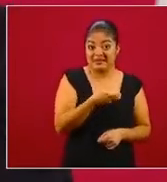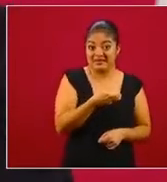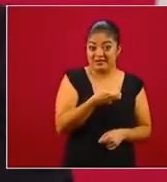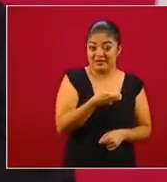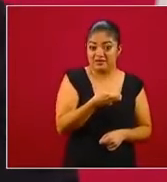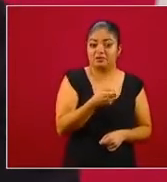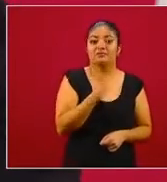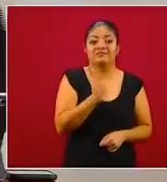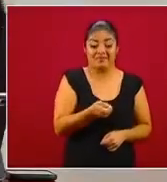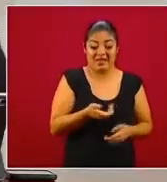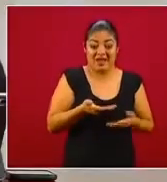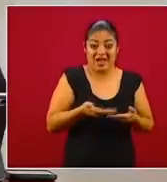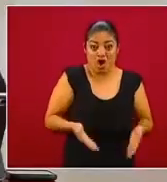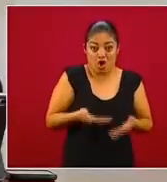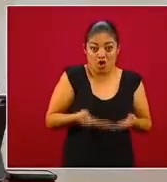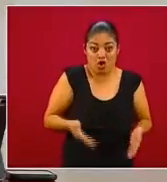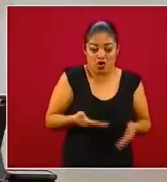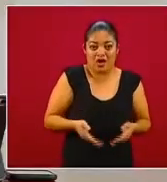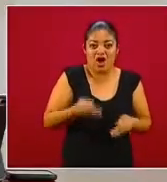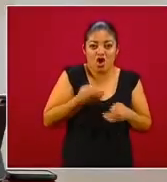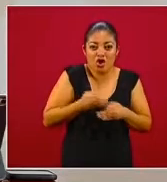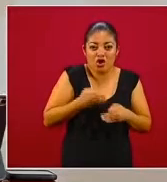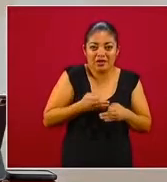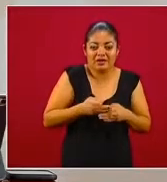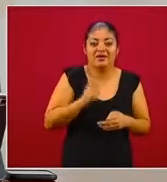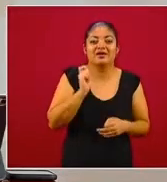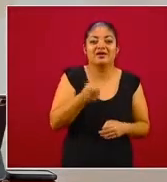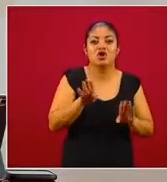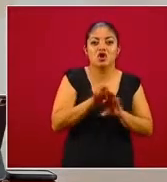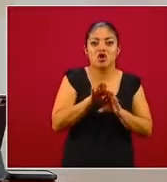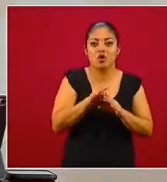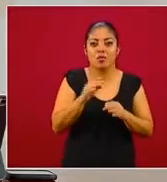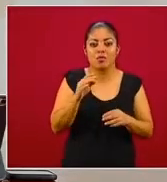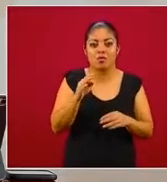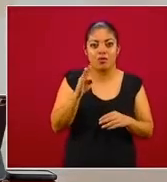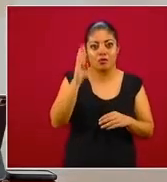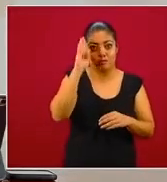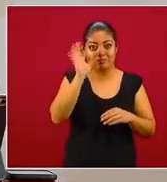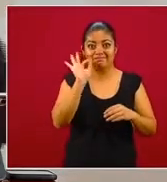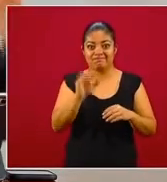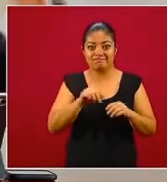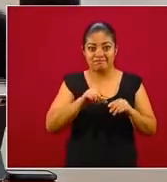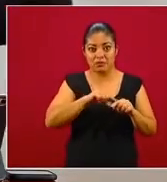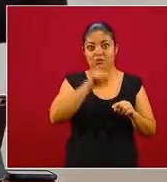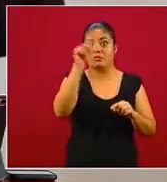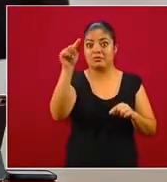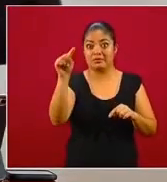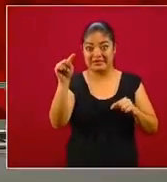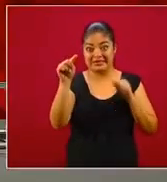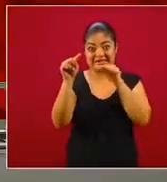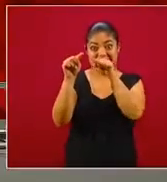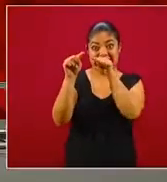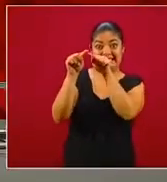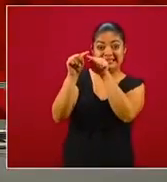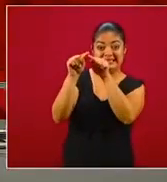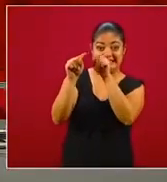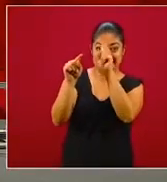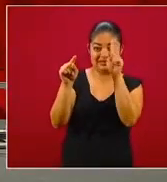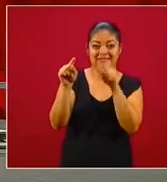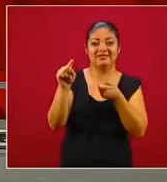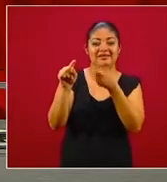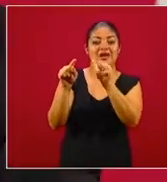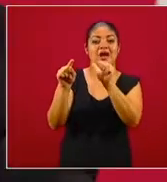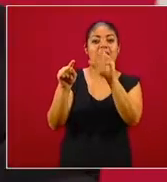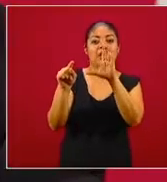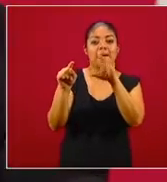that exactamente sewn up, ahorita que we estamos en have to el be right on top of acné, en this. el punto We're máximo de la hitting the epidemia, en maximum la cumbre de apex la of the curva pandemic epidémica,